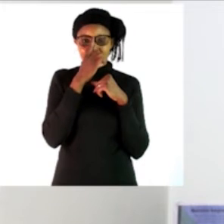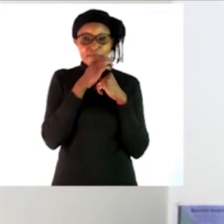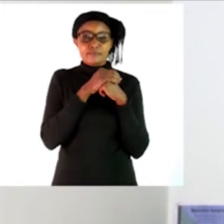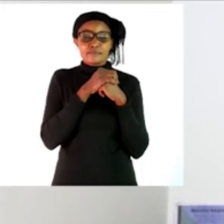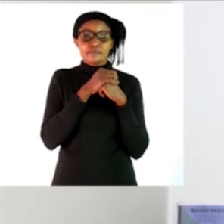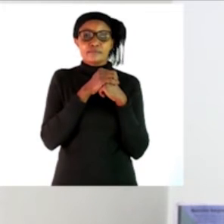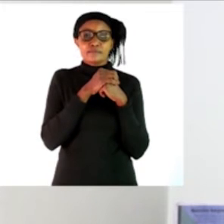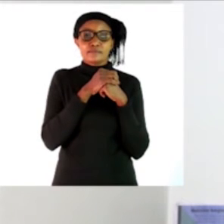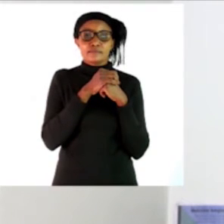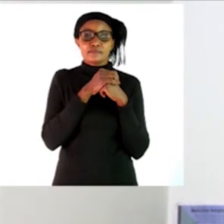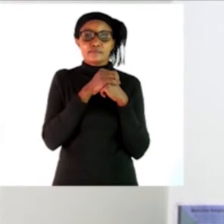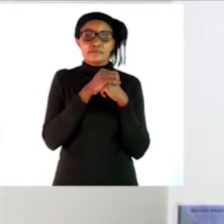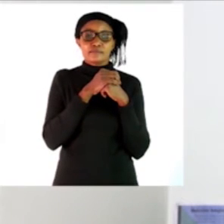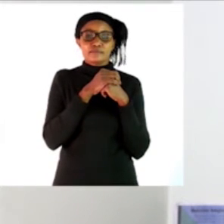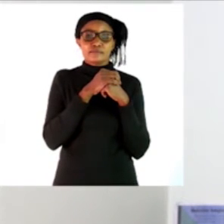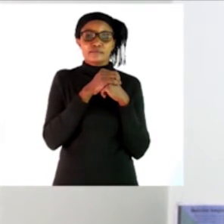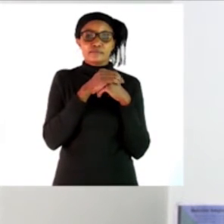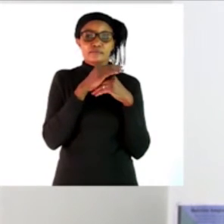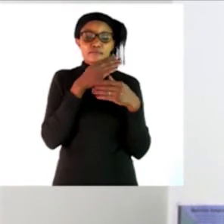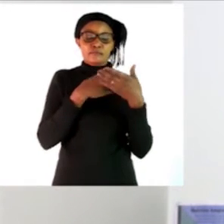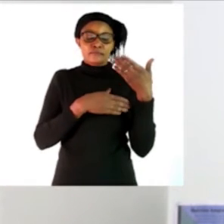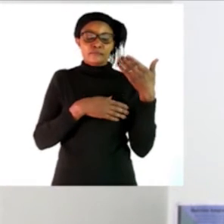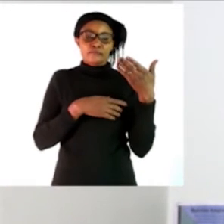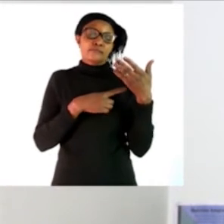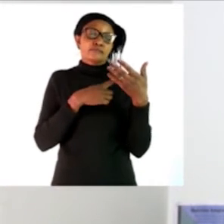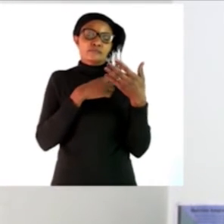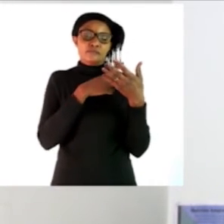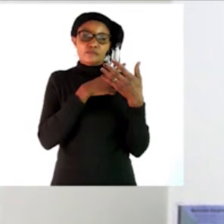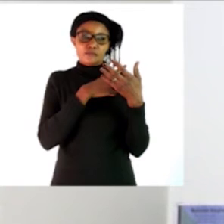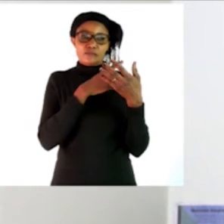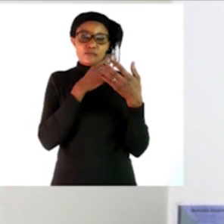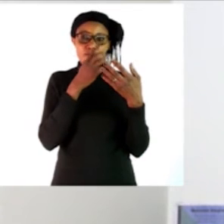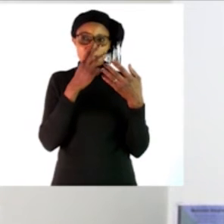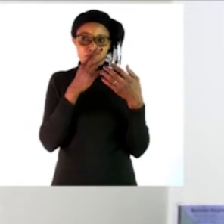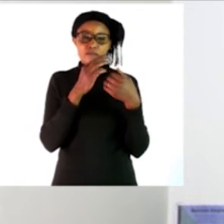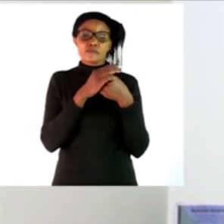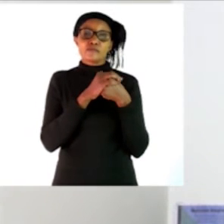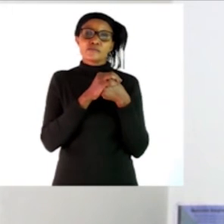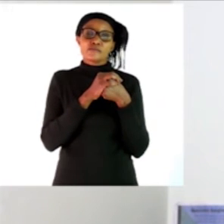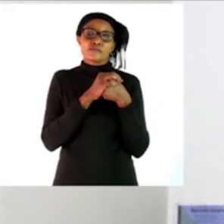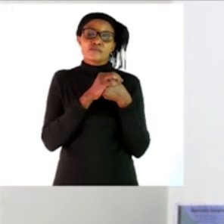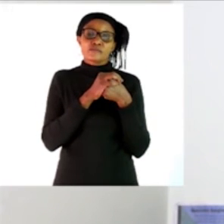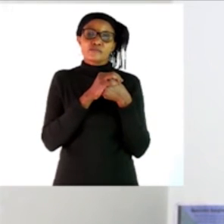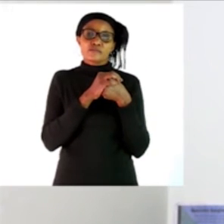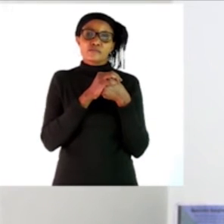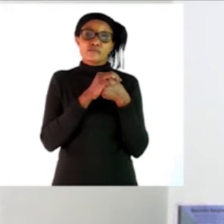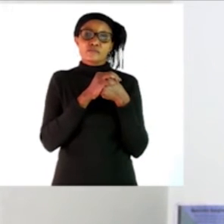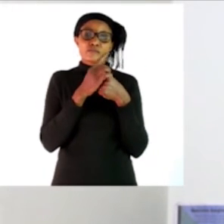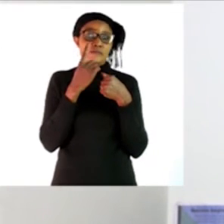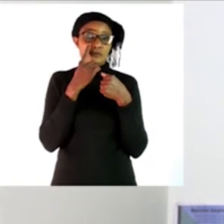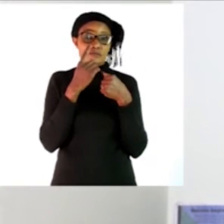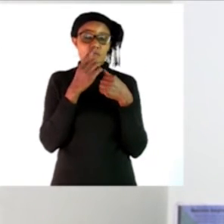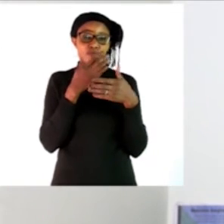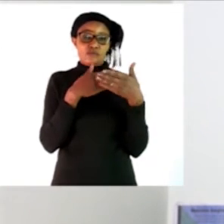So, let's go back to our page 13. You will see on that